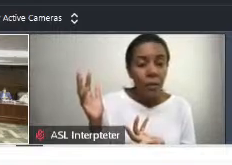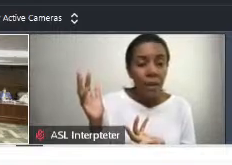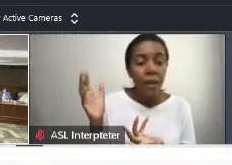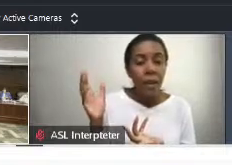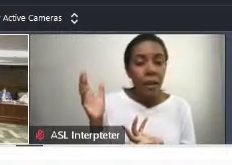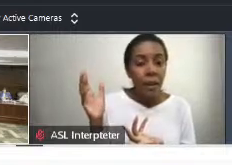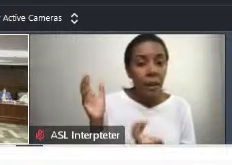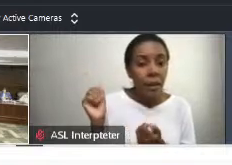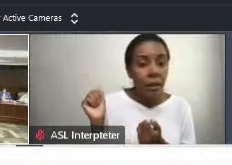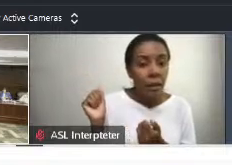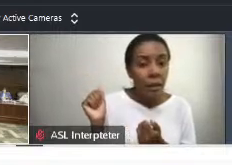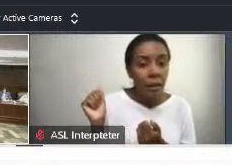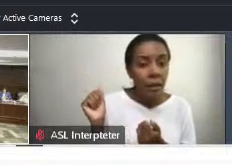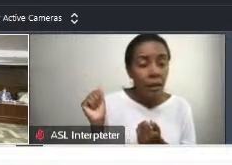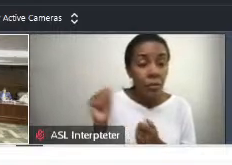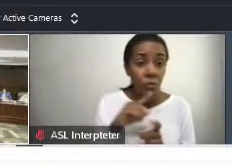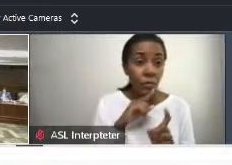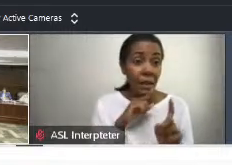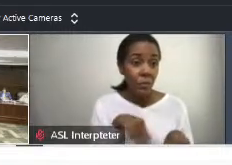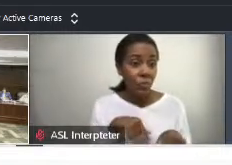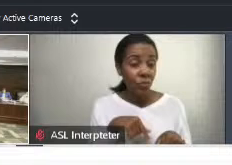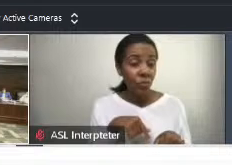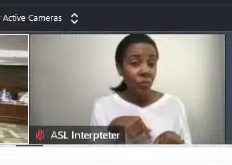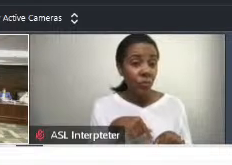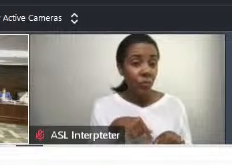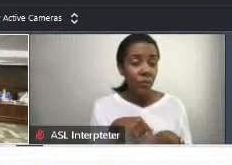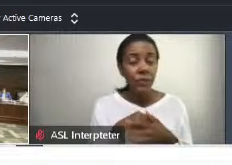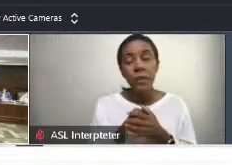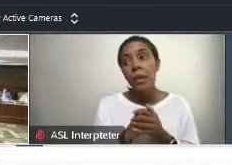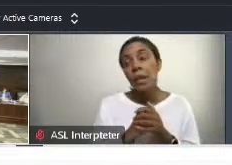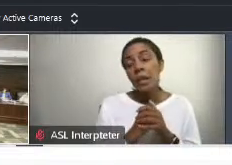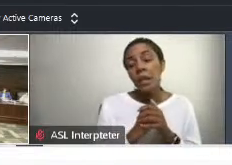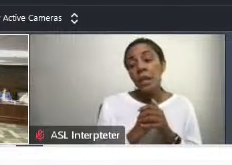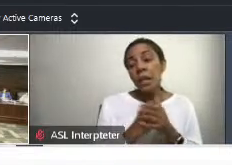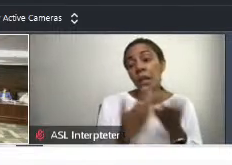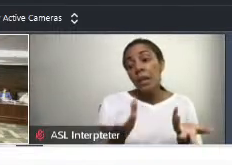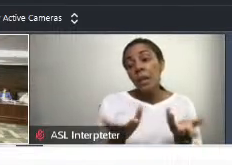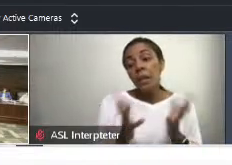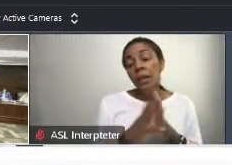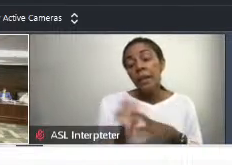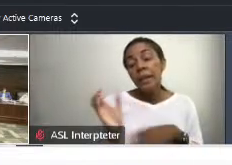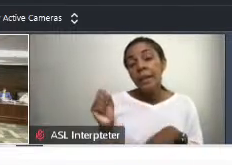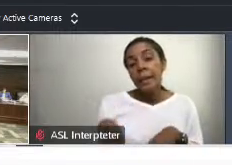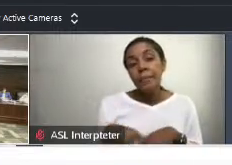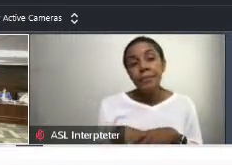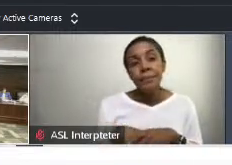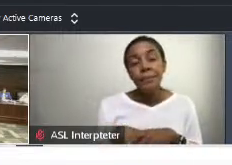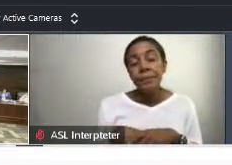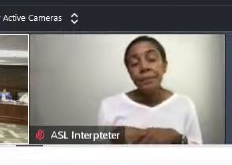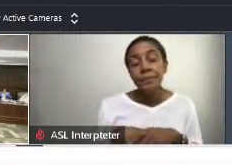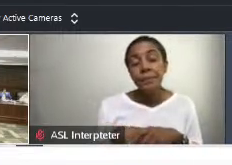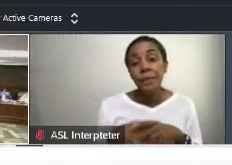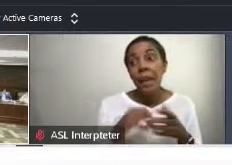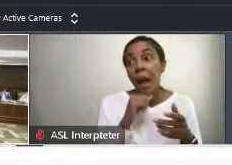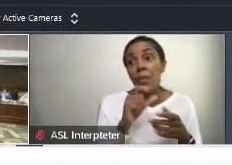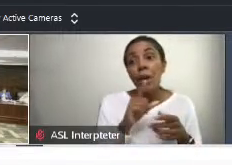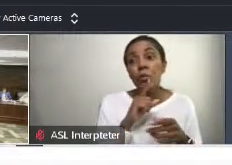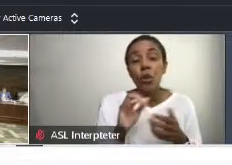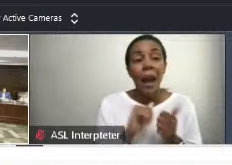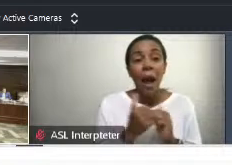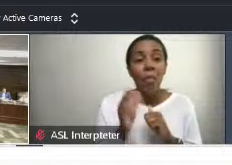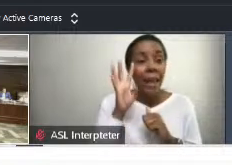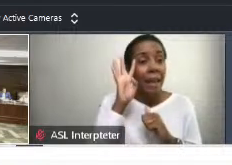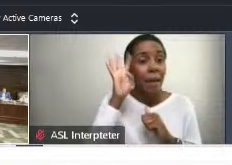downtown. Does that answer your question? It gives me insight, but yeah. But I'm not certain how they come up